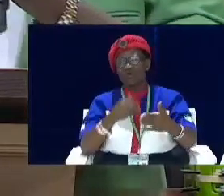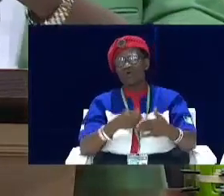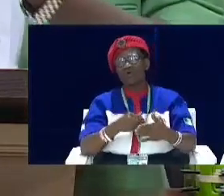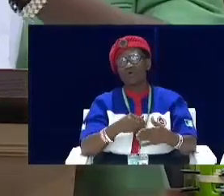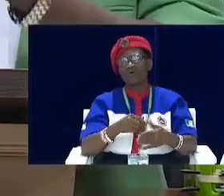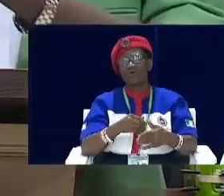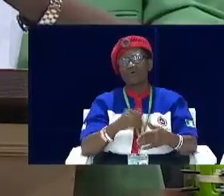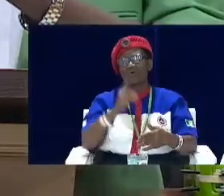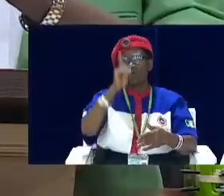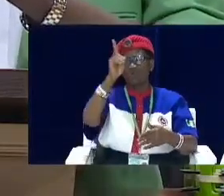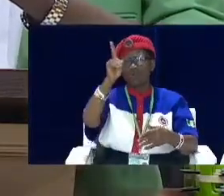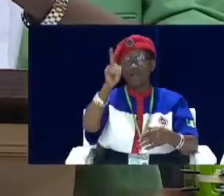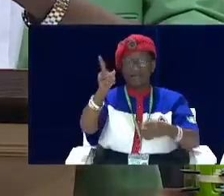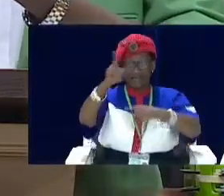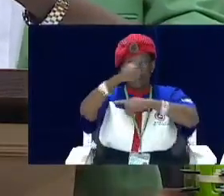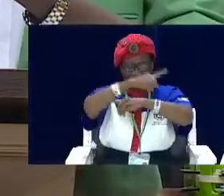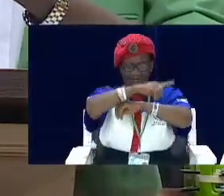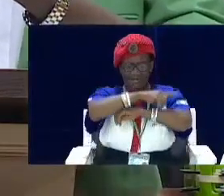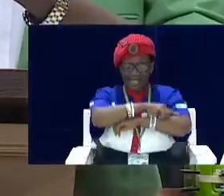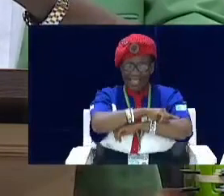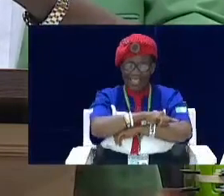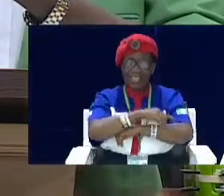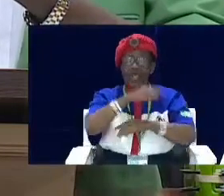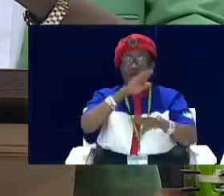day on this camp,